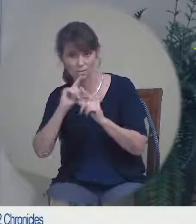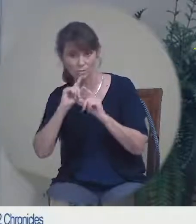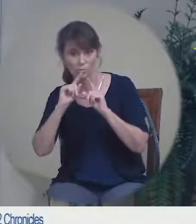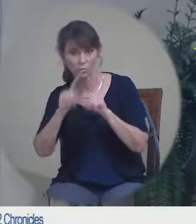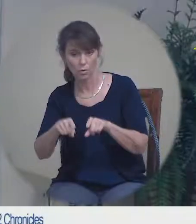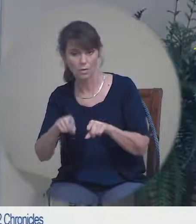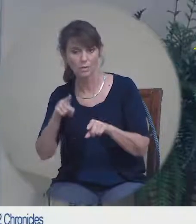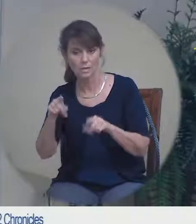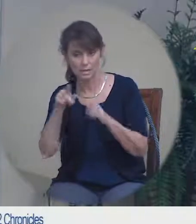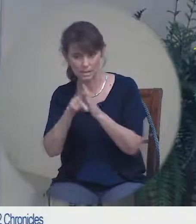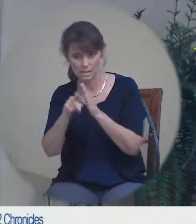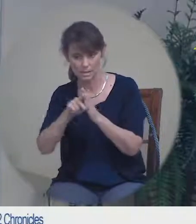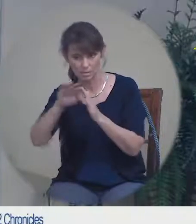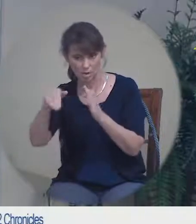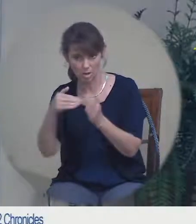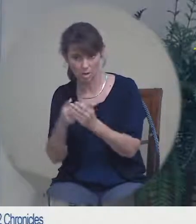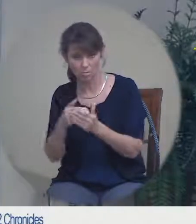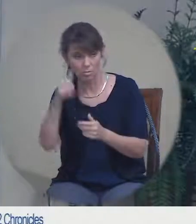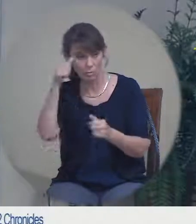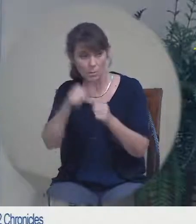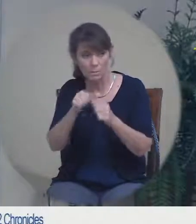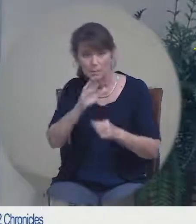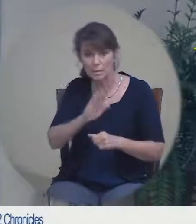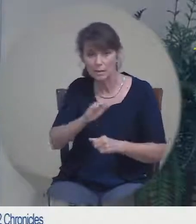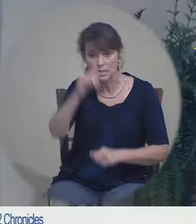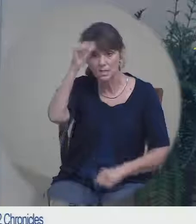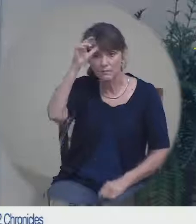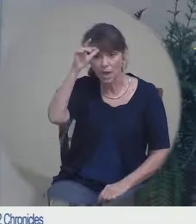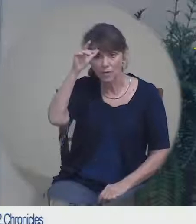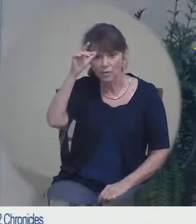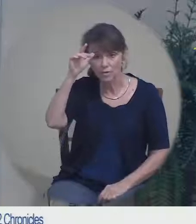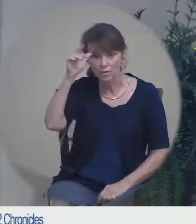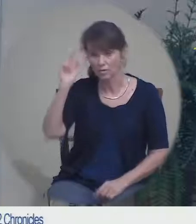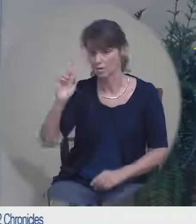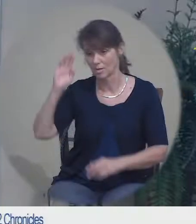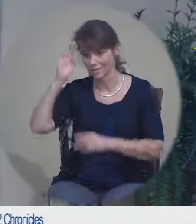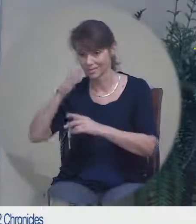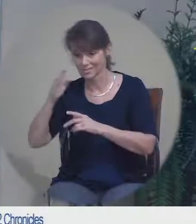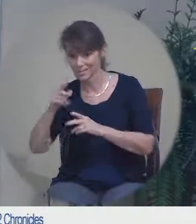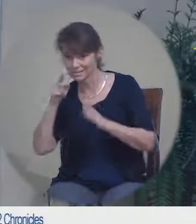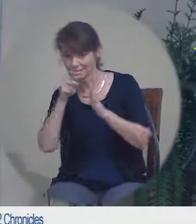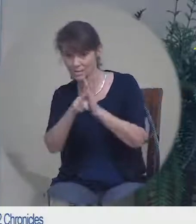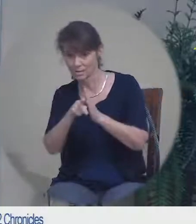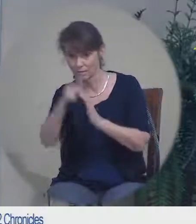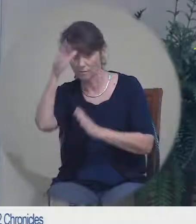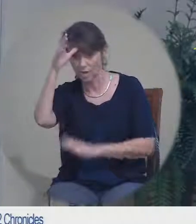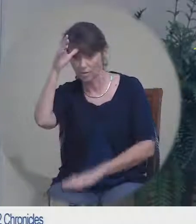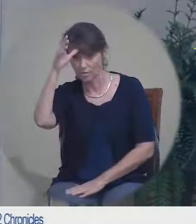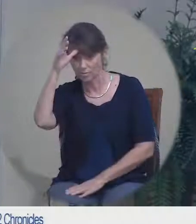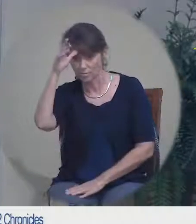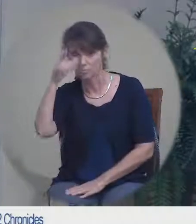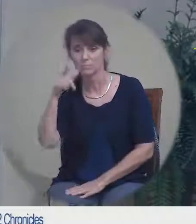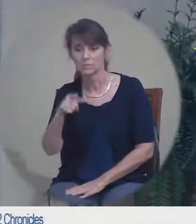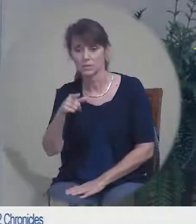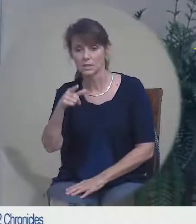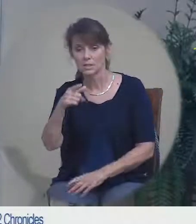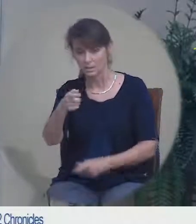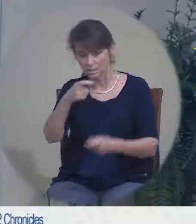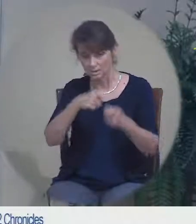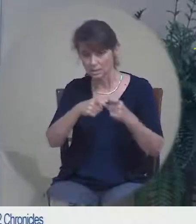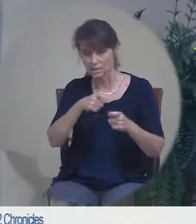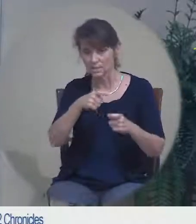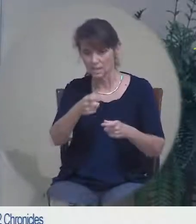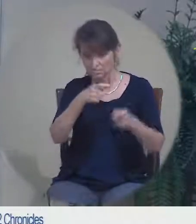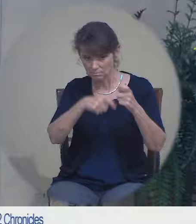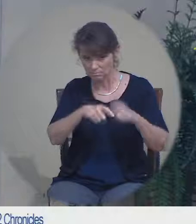father was executed or murdered. And it says once he took control of the land, he had his father's executors put